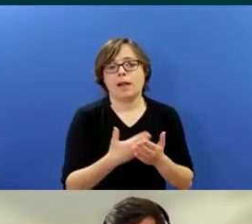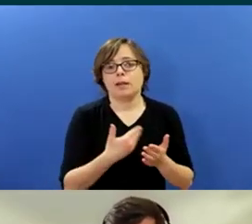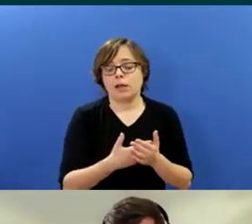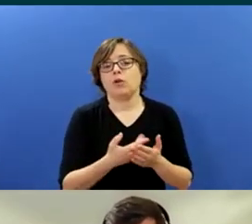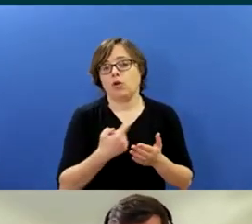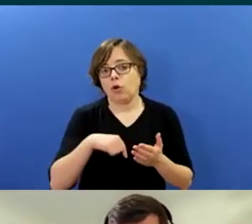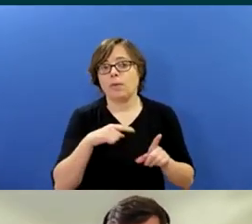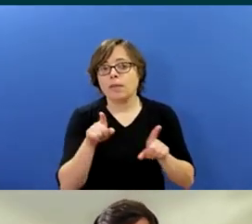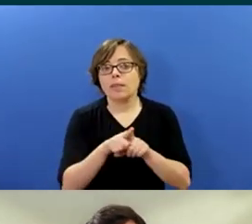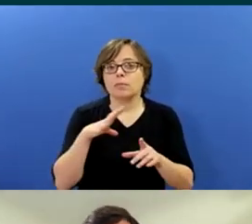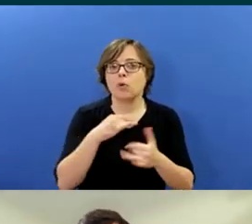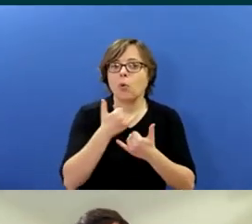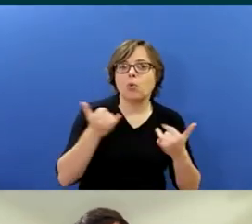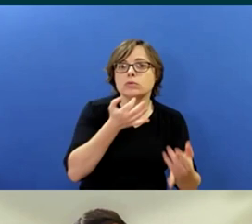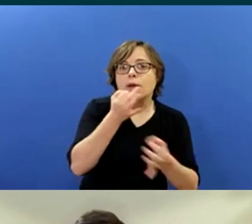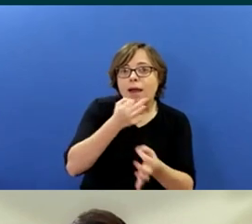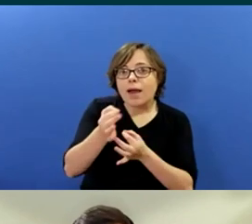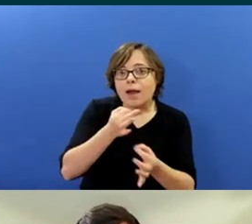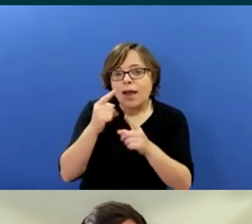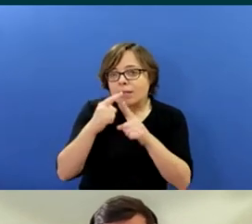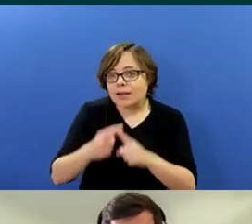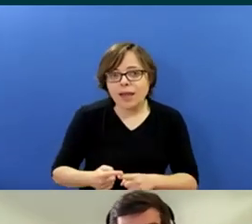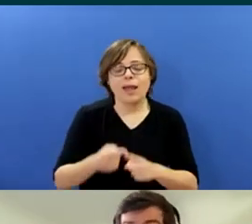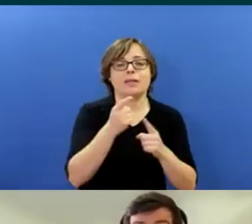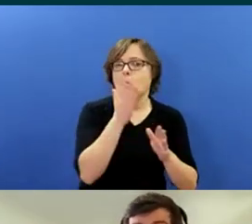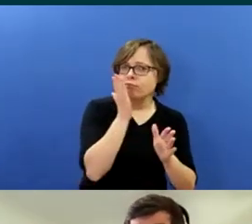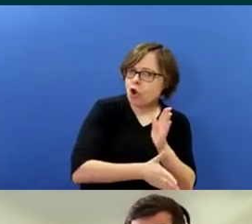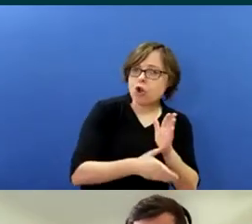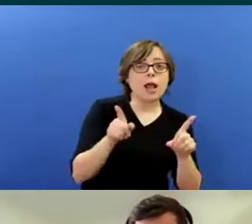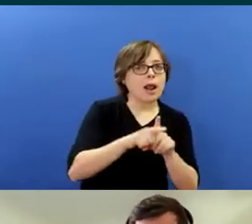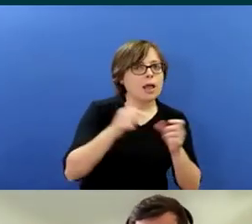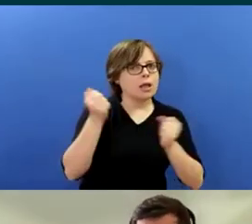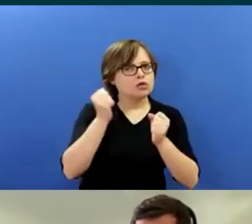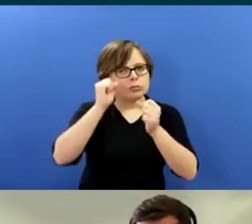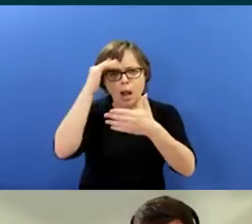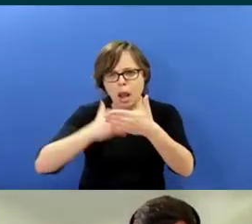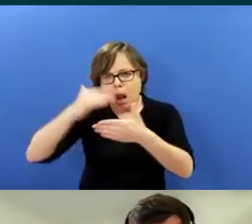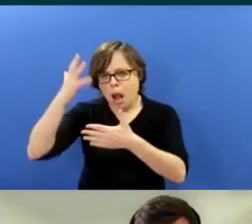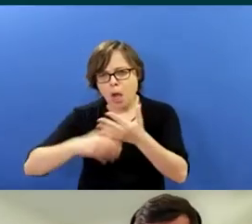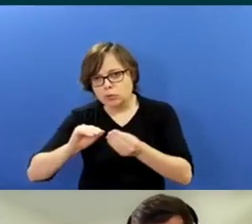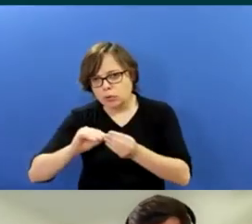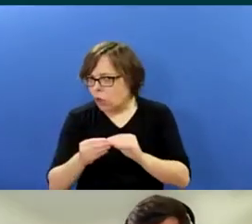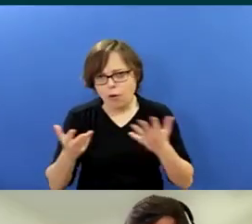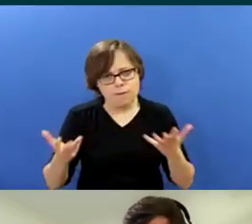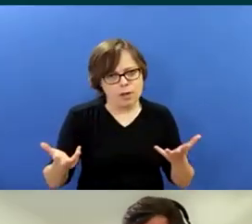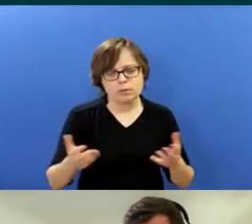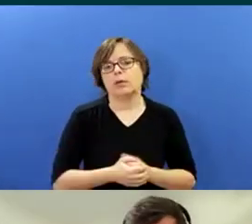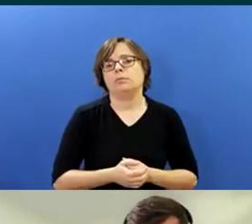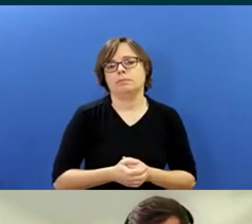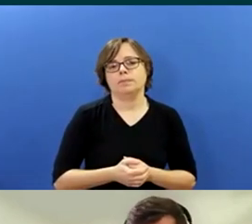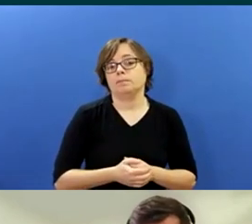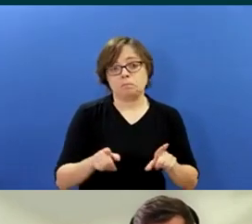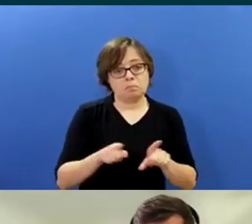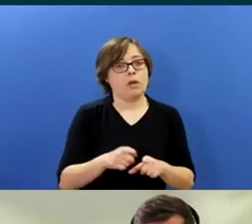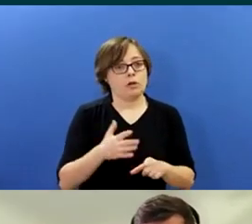to complicated surveys, idea gathering up to participatory budgets. But the platform